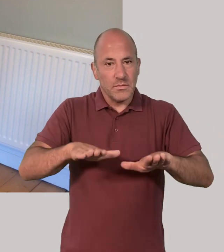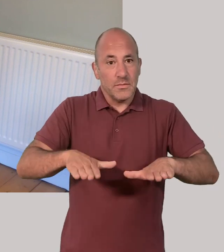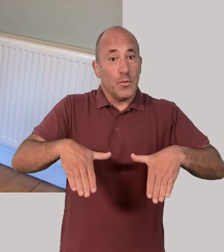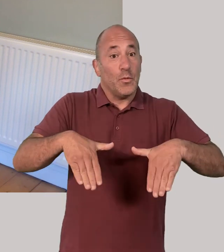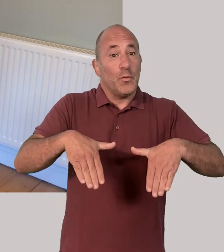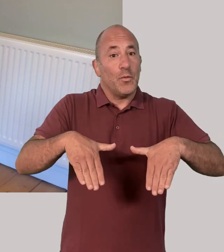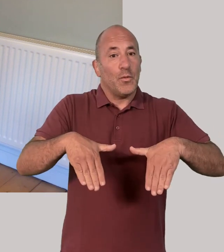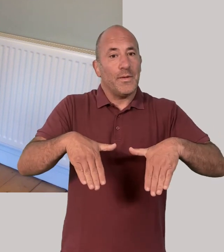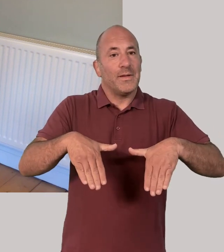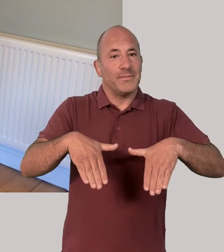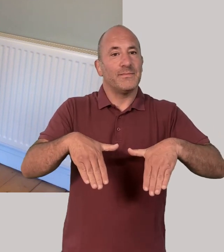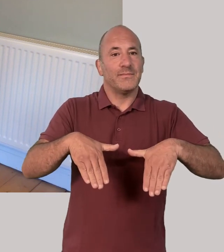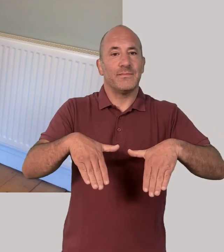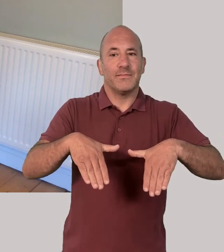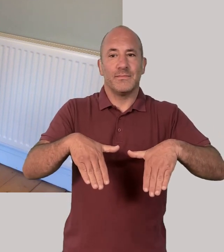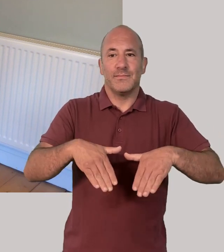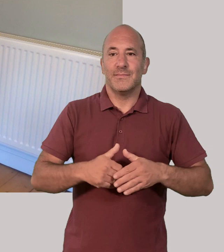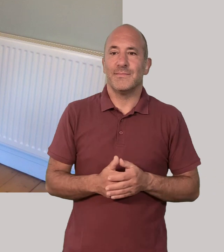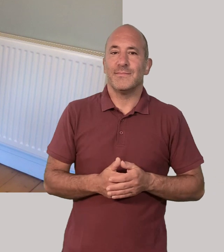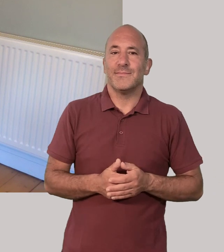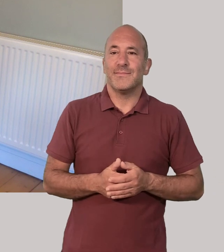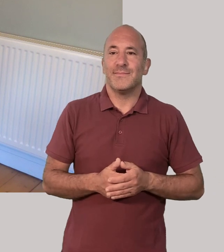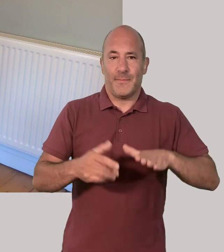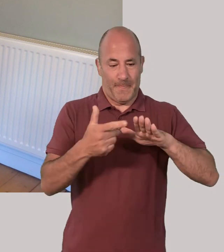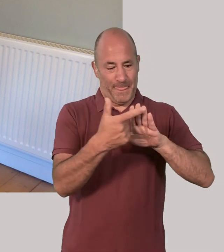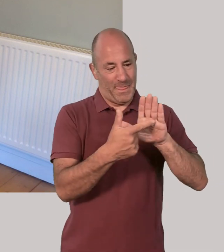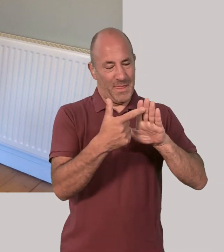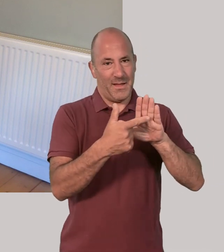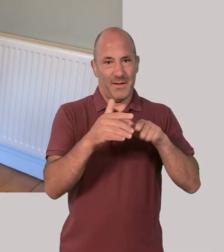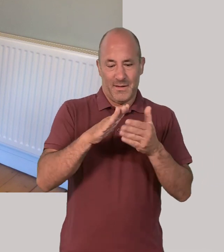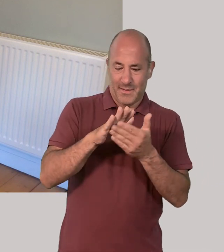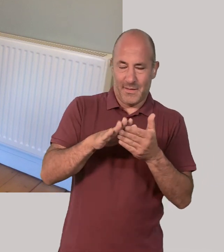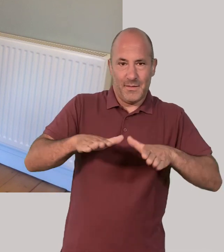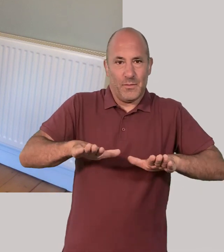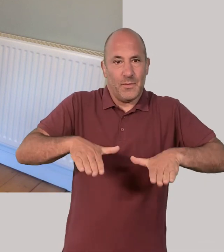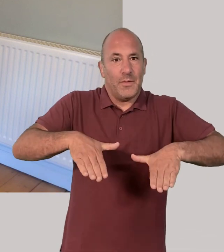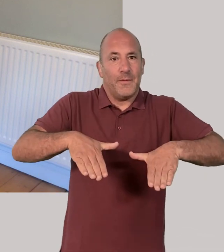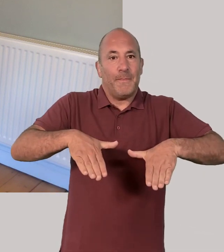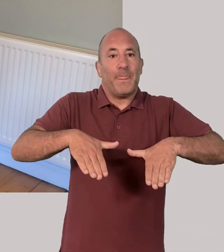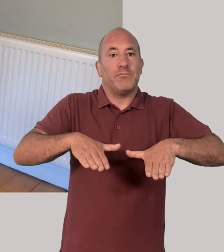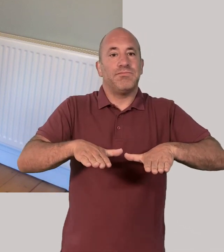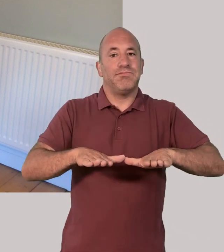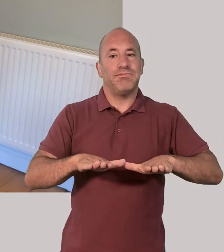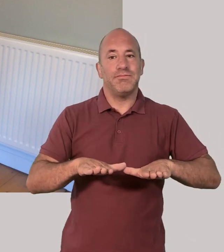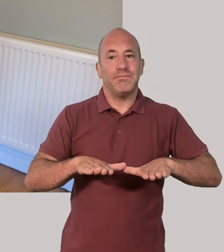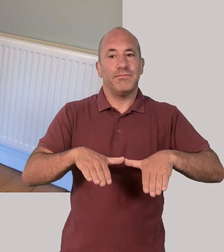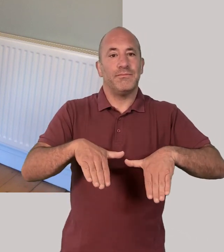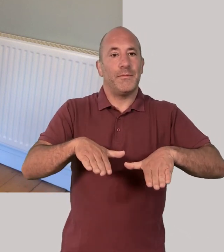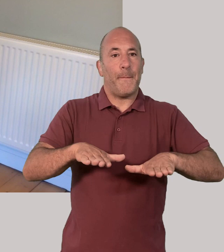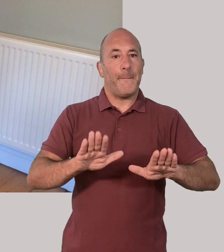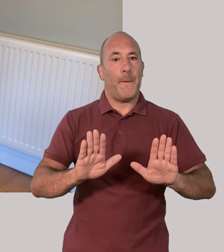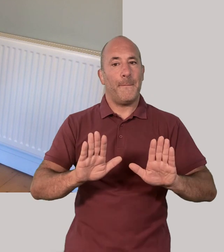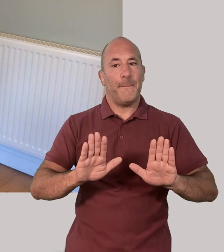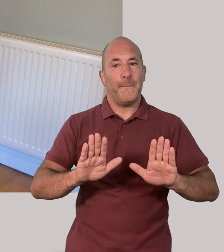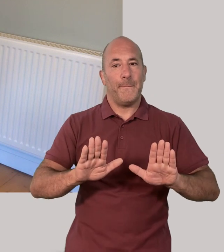feet, and the balls of your feet. And then lower your heels and lift your toes.